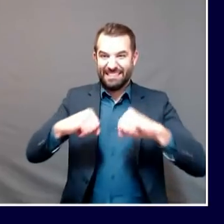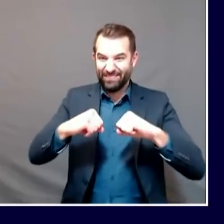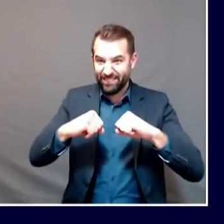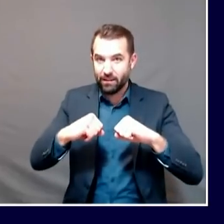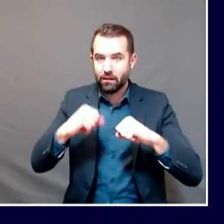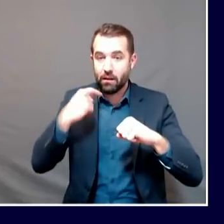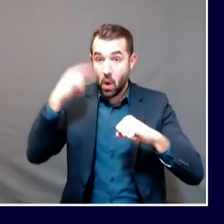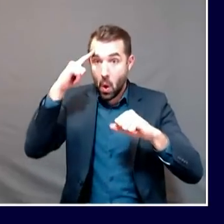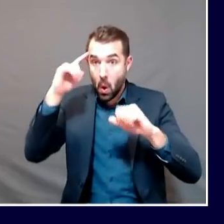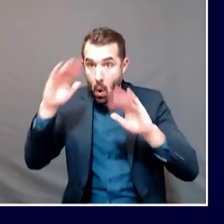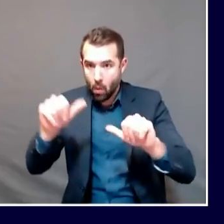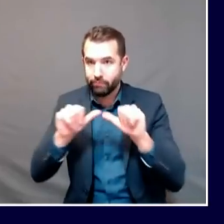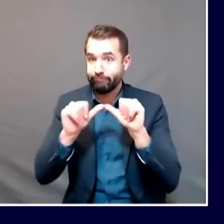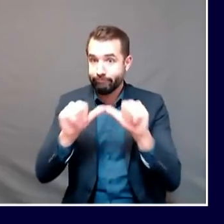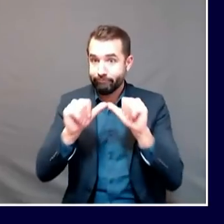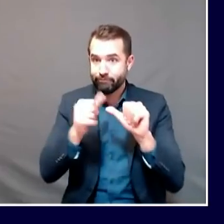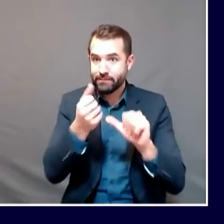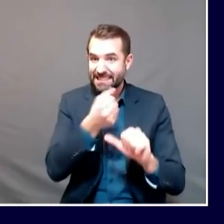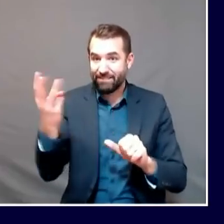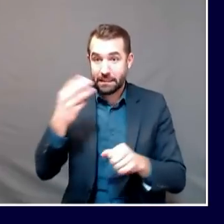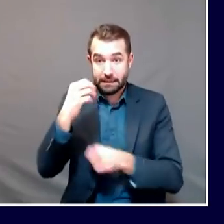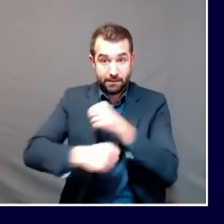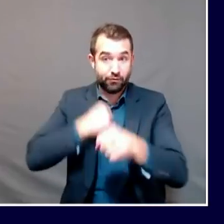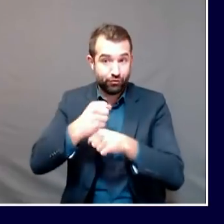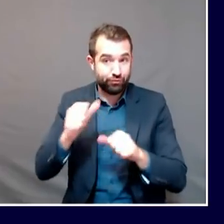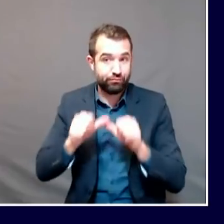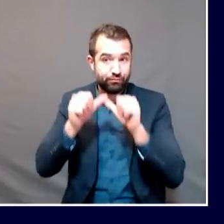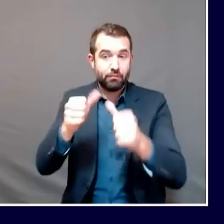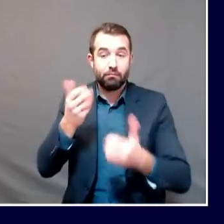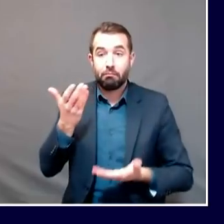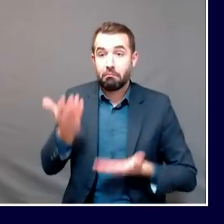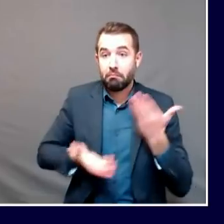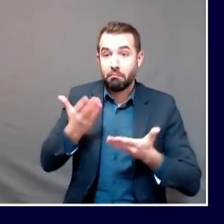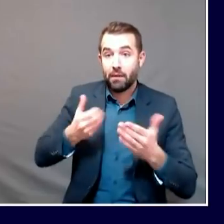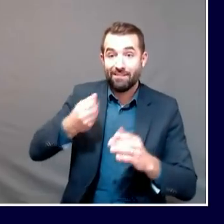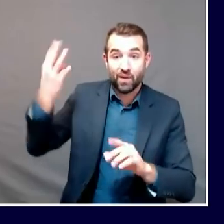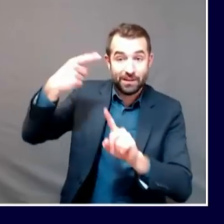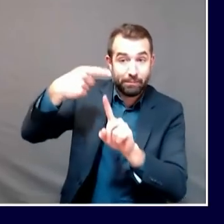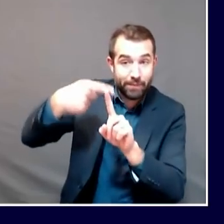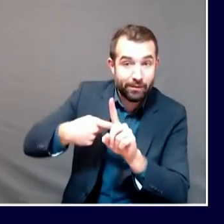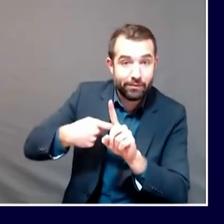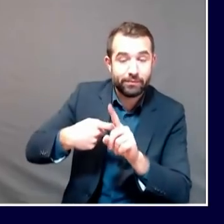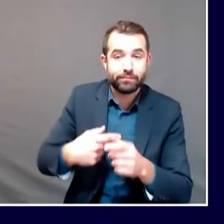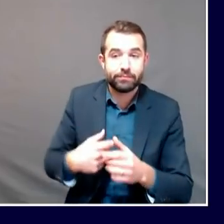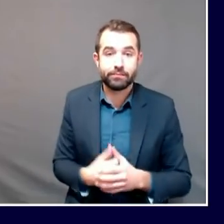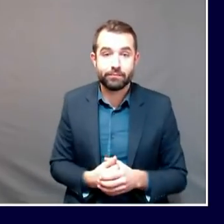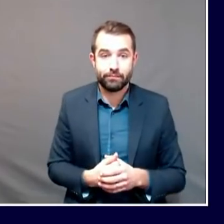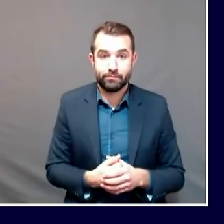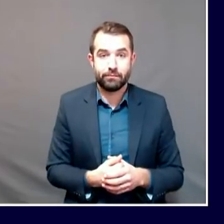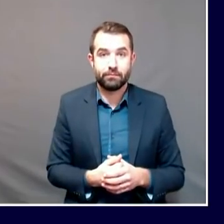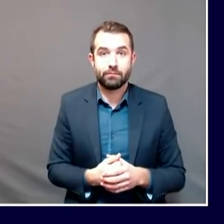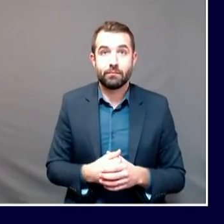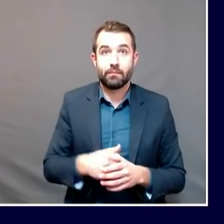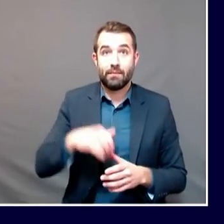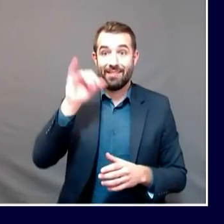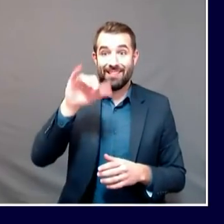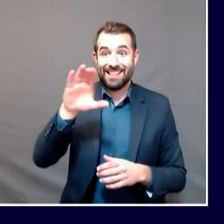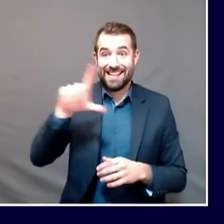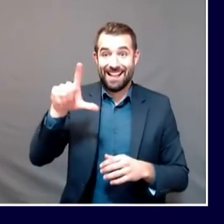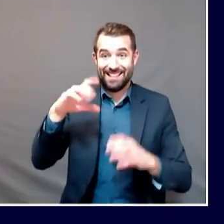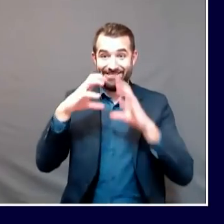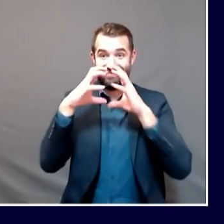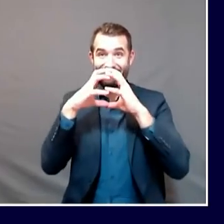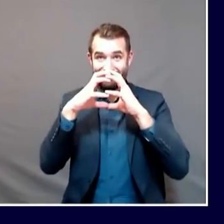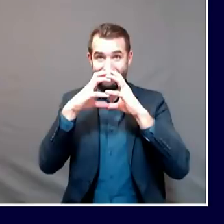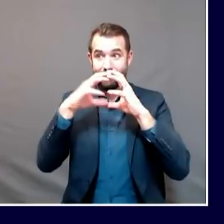years, the little piece from the vaccine that is slipped into the body, that mRNA, does not last that long.